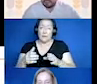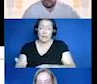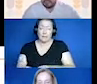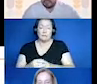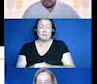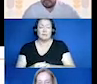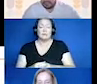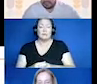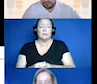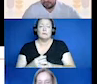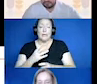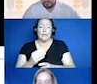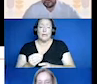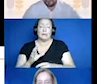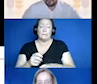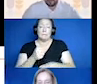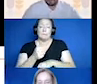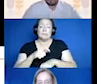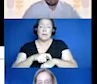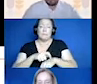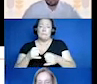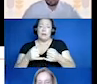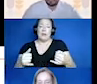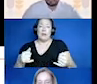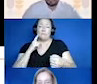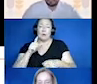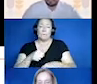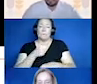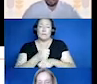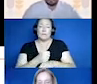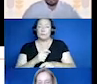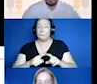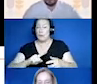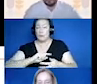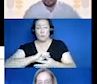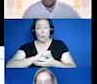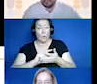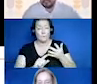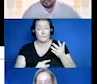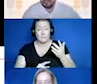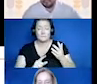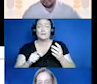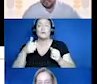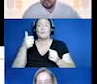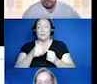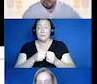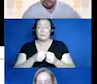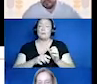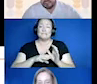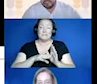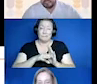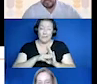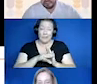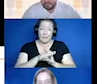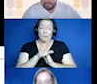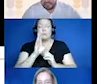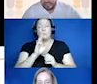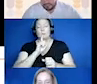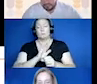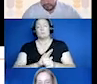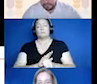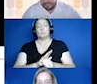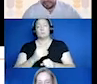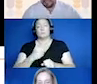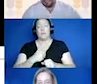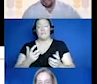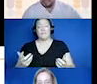a timeline for implementation. However, in all of this, it's important to know that through this development, we will ensure that there is